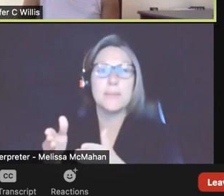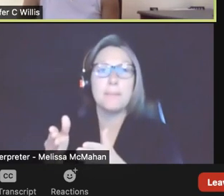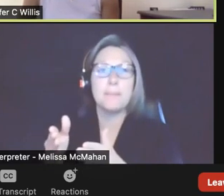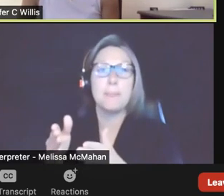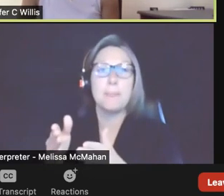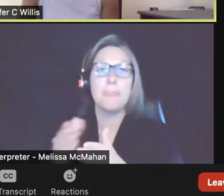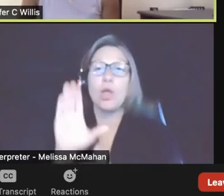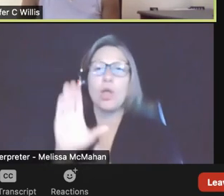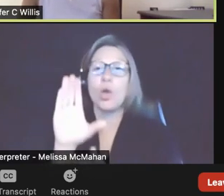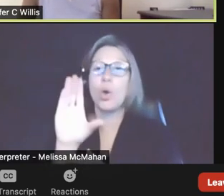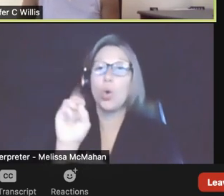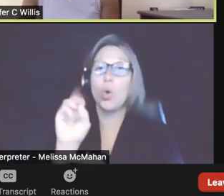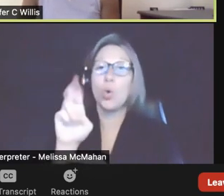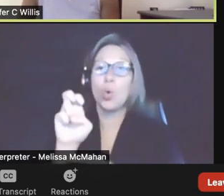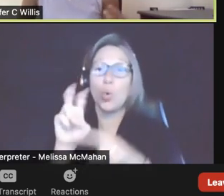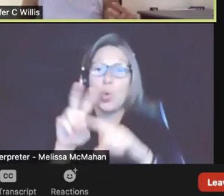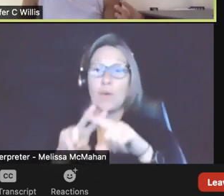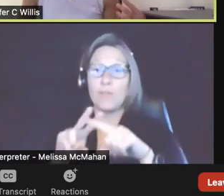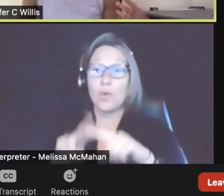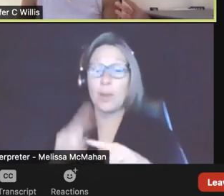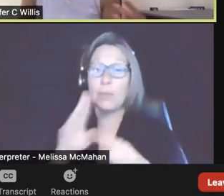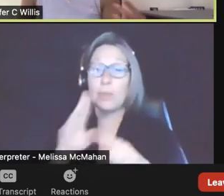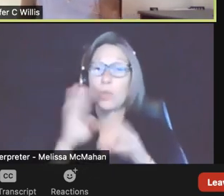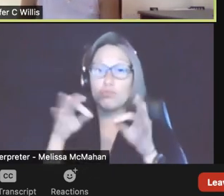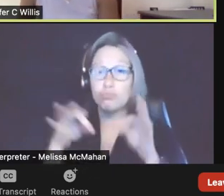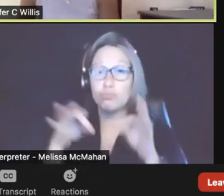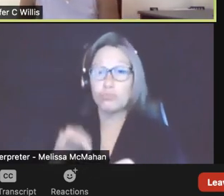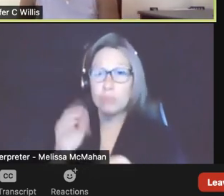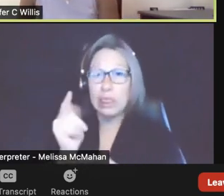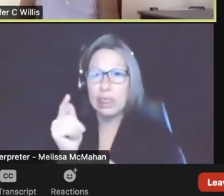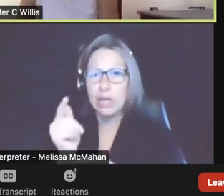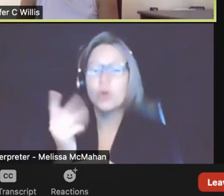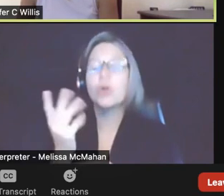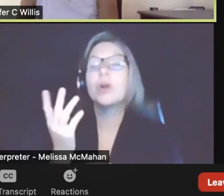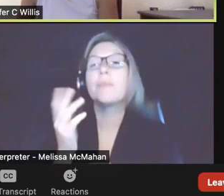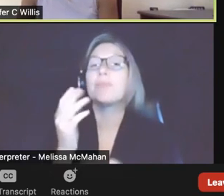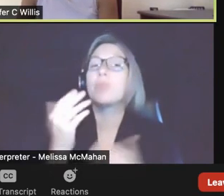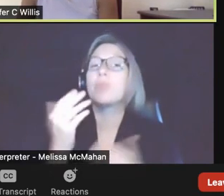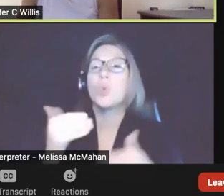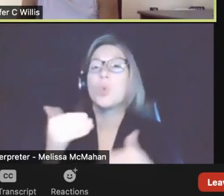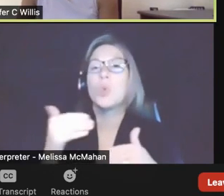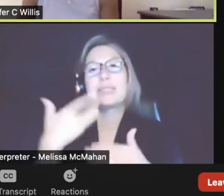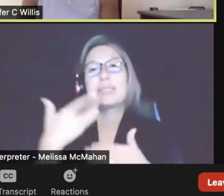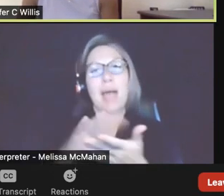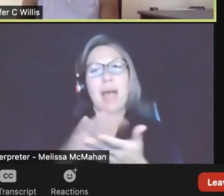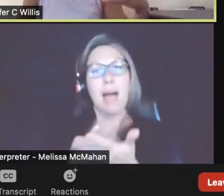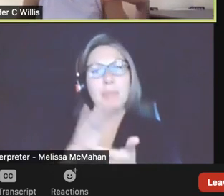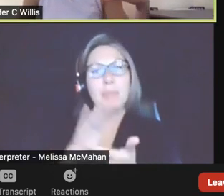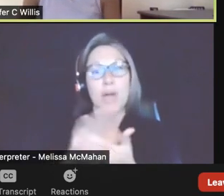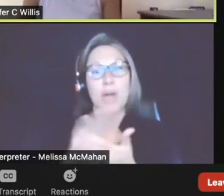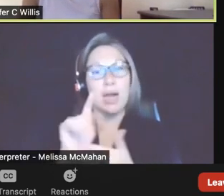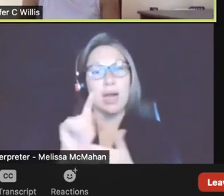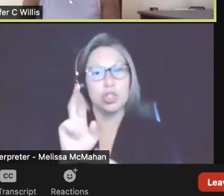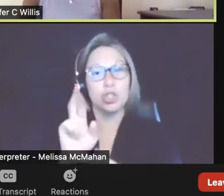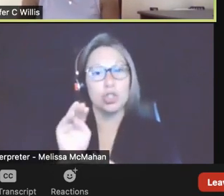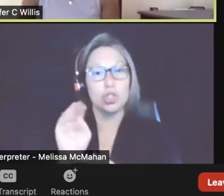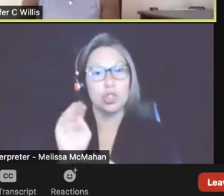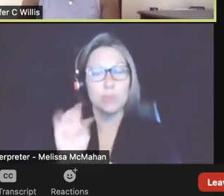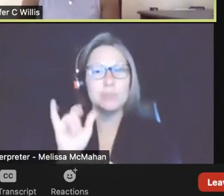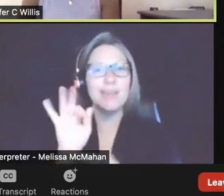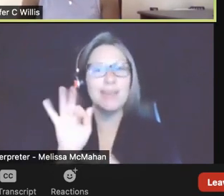going to talk about a little bit later are often very, very abstract terms to our students if they don't already have a